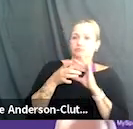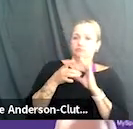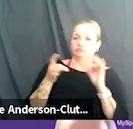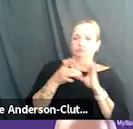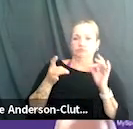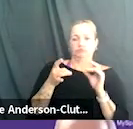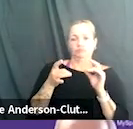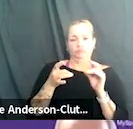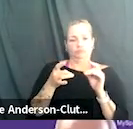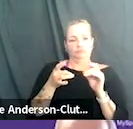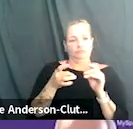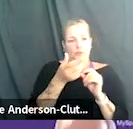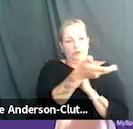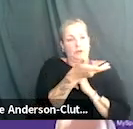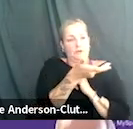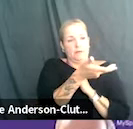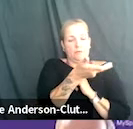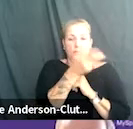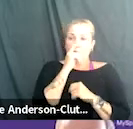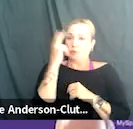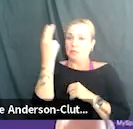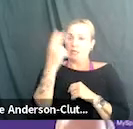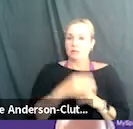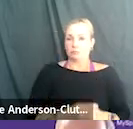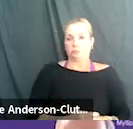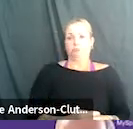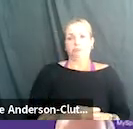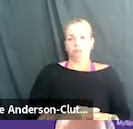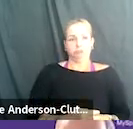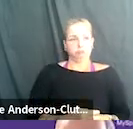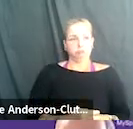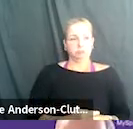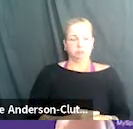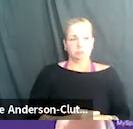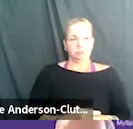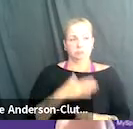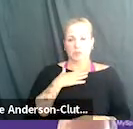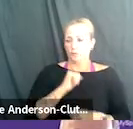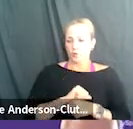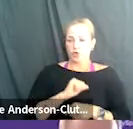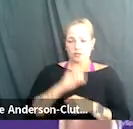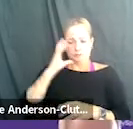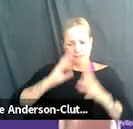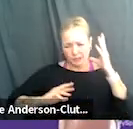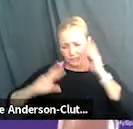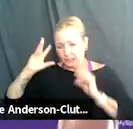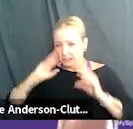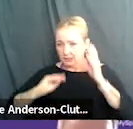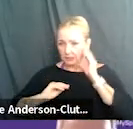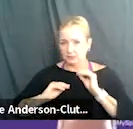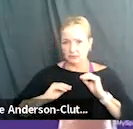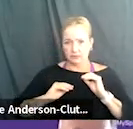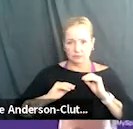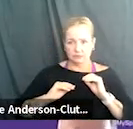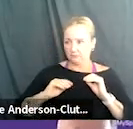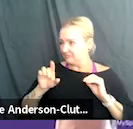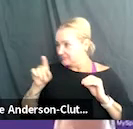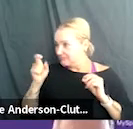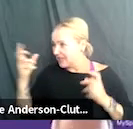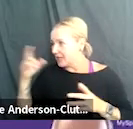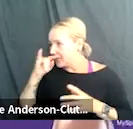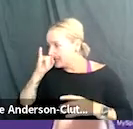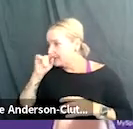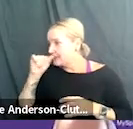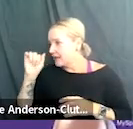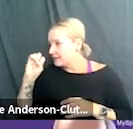seen in the last 20 some odd years with this constellation of difficulties and the acuity that it seems to start with, and the